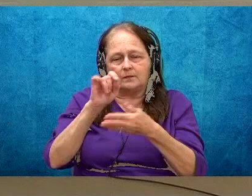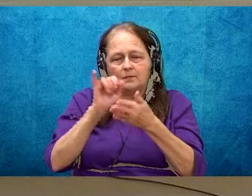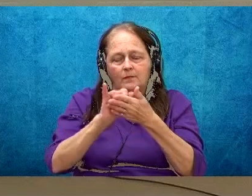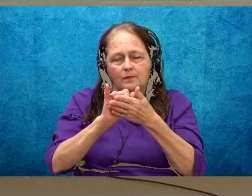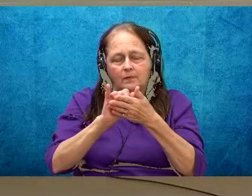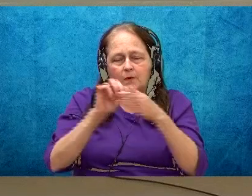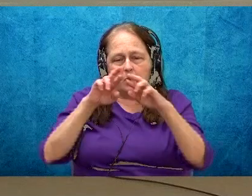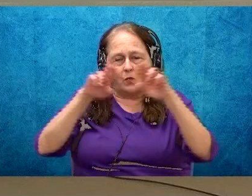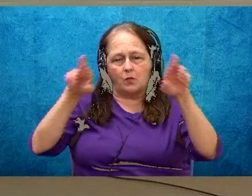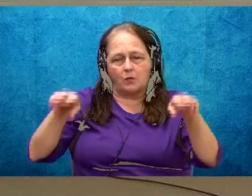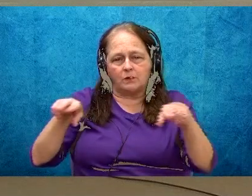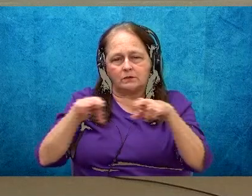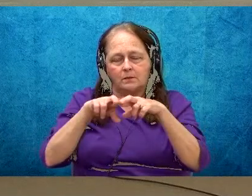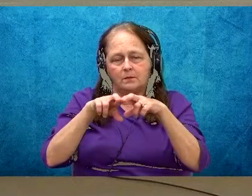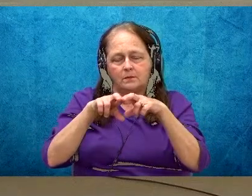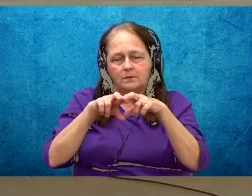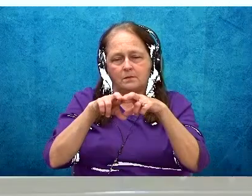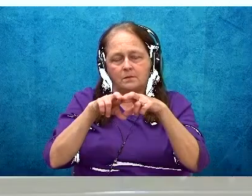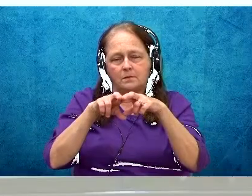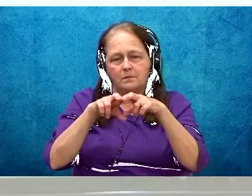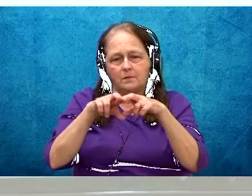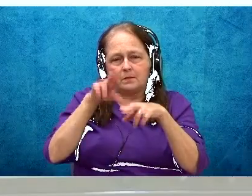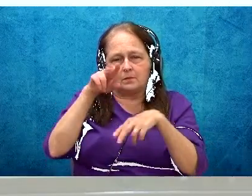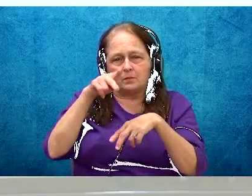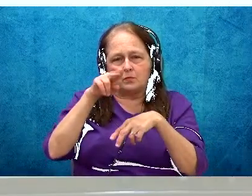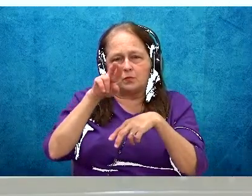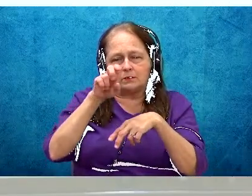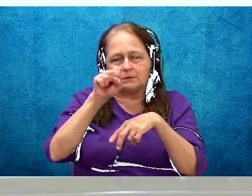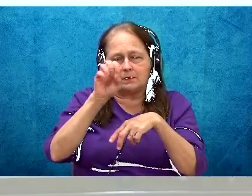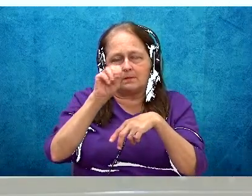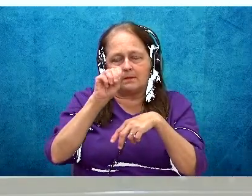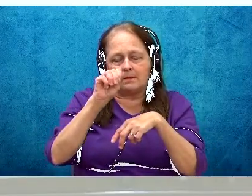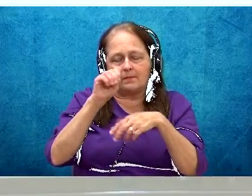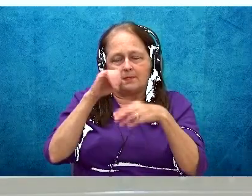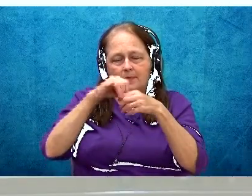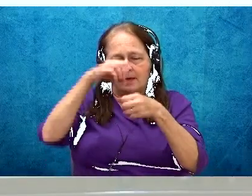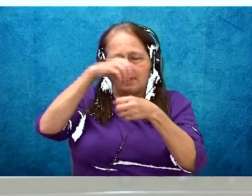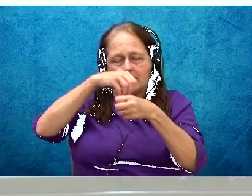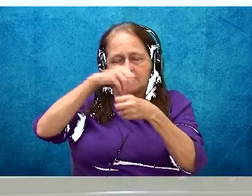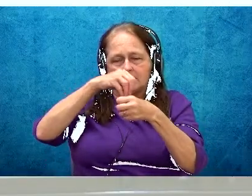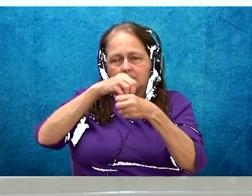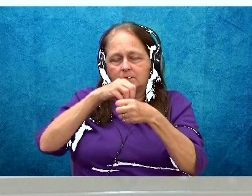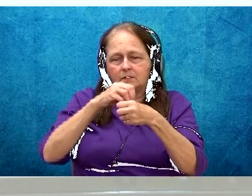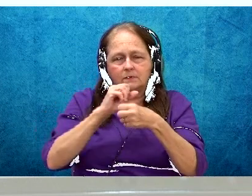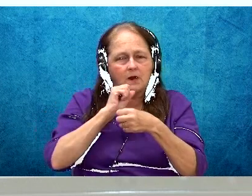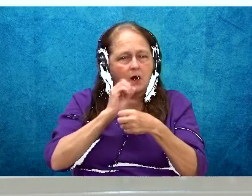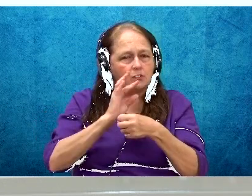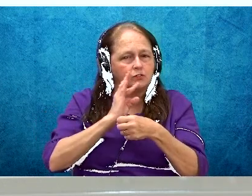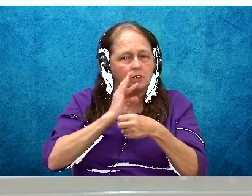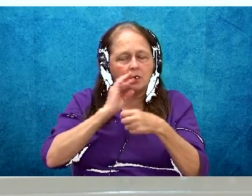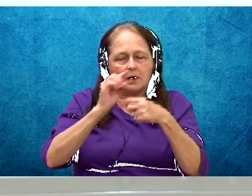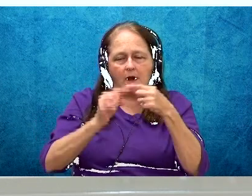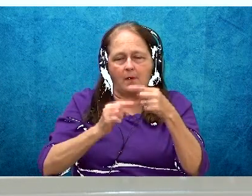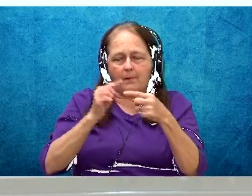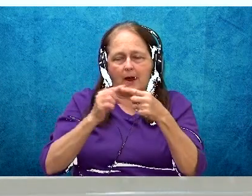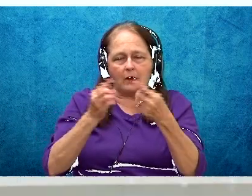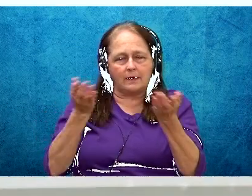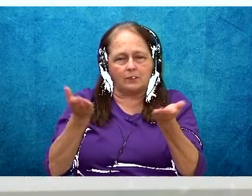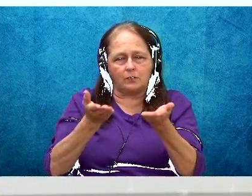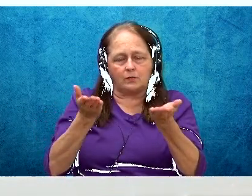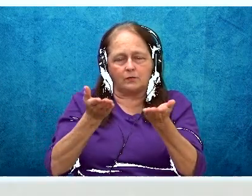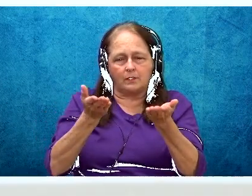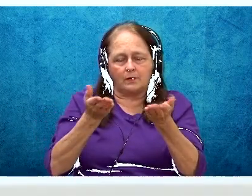a rectangular prism. The inside is not what we're talking about here.